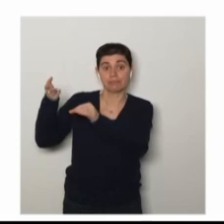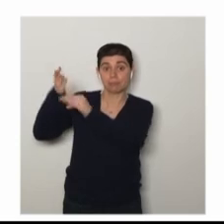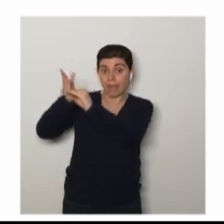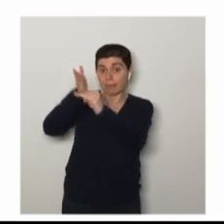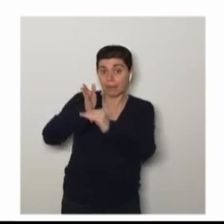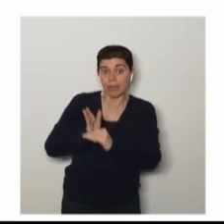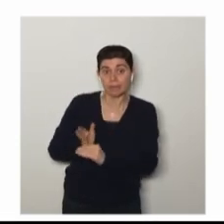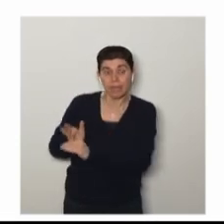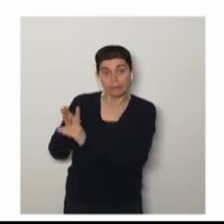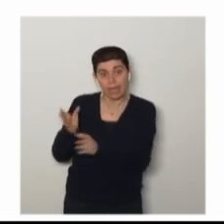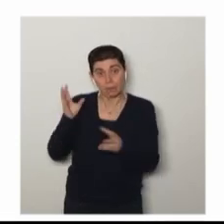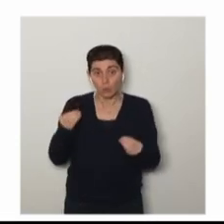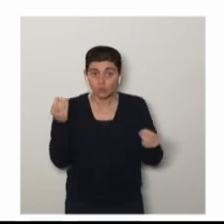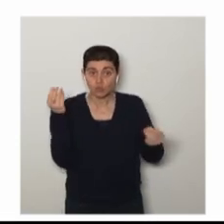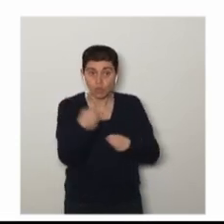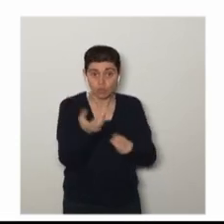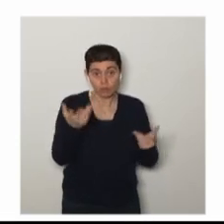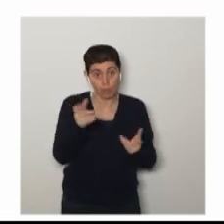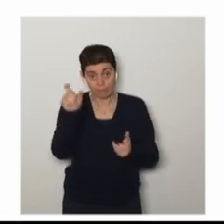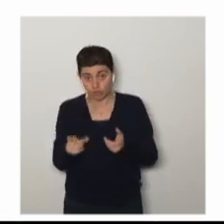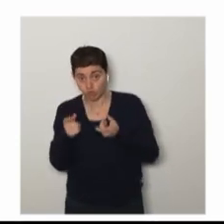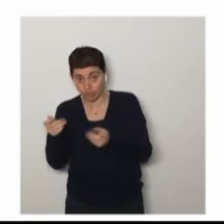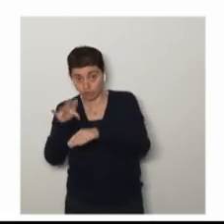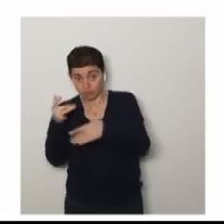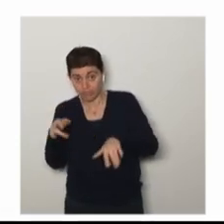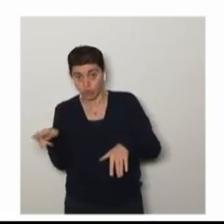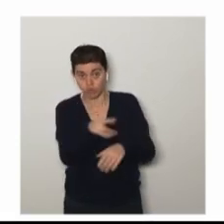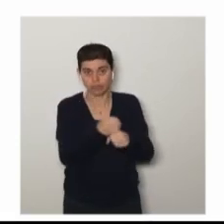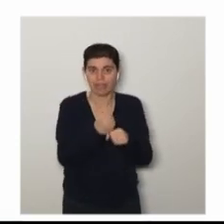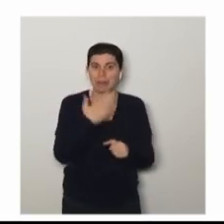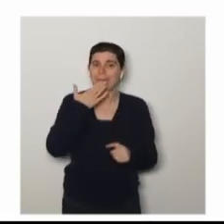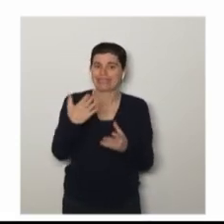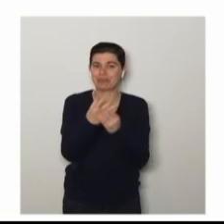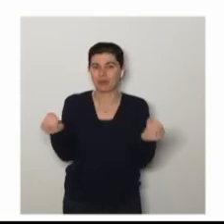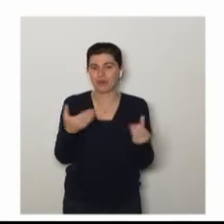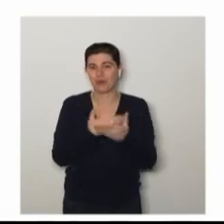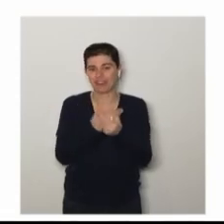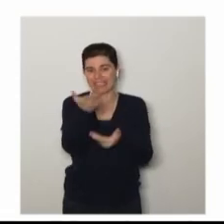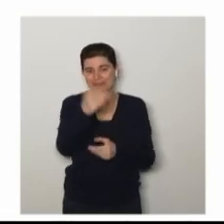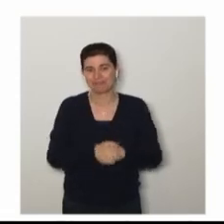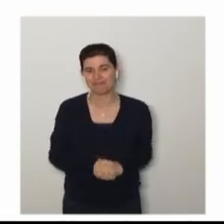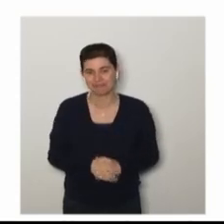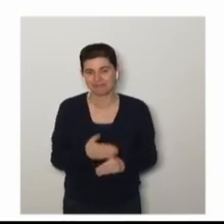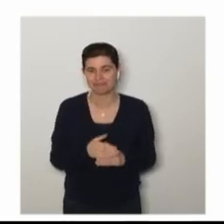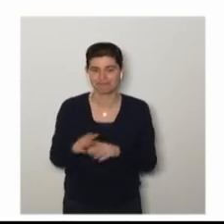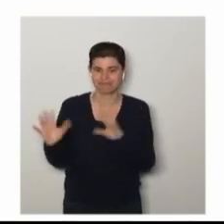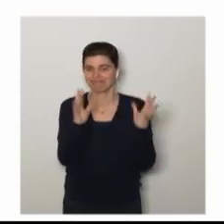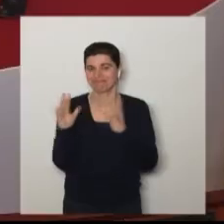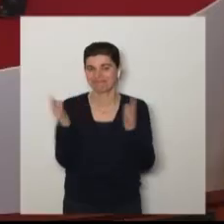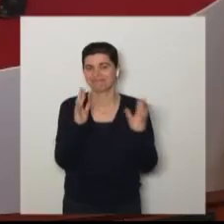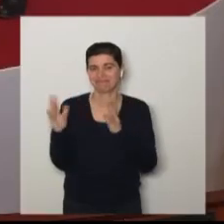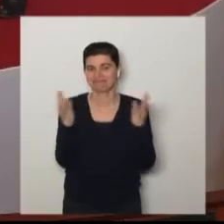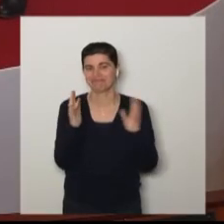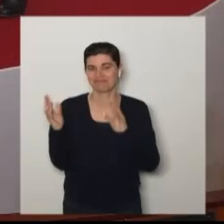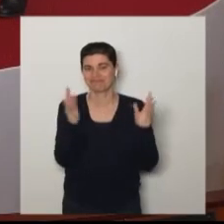after cancer. Thanks a lot, Angelique, and we can applaud her a lot. Thank you. Thank you. Thank you very much. Thanks a